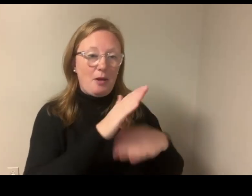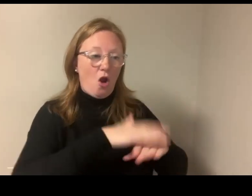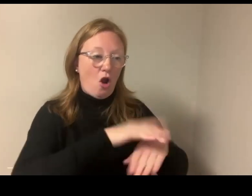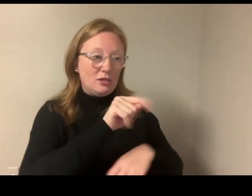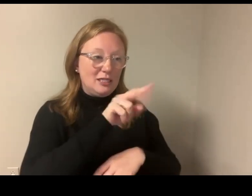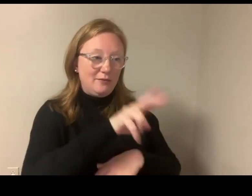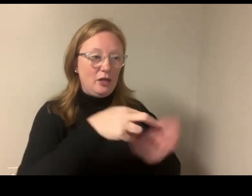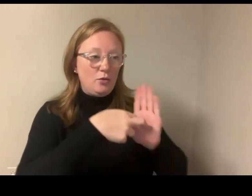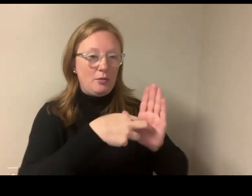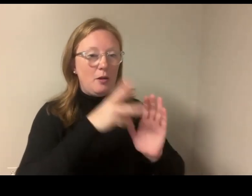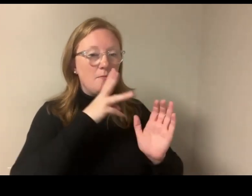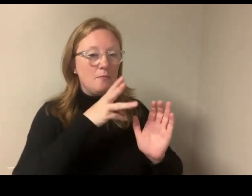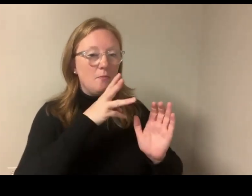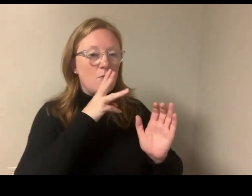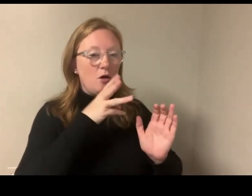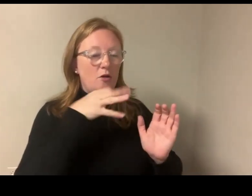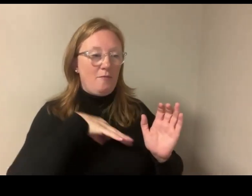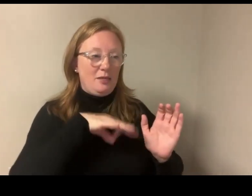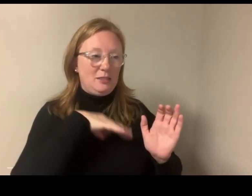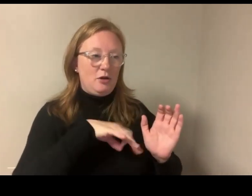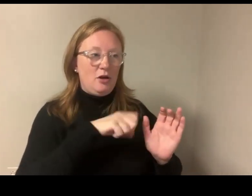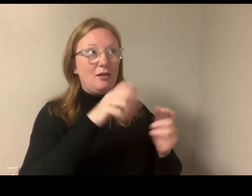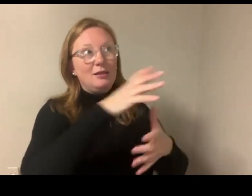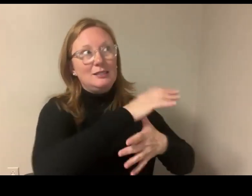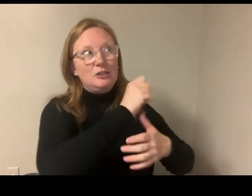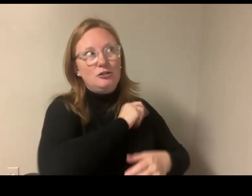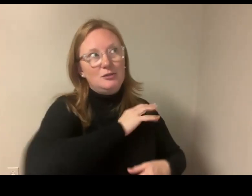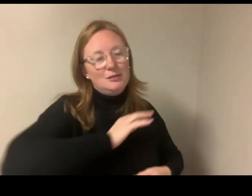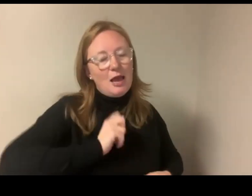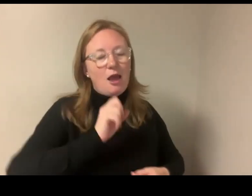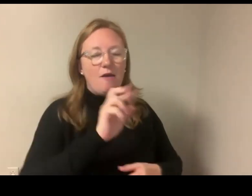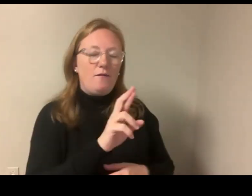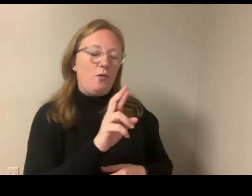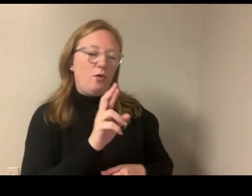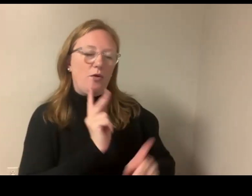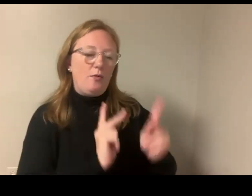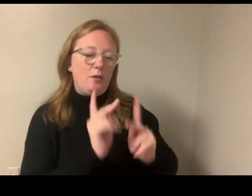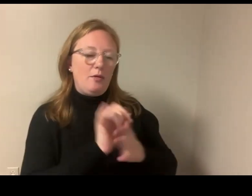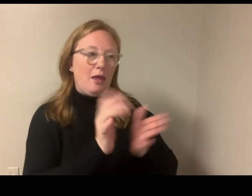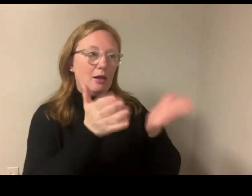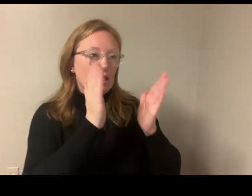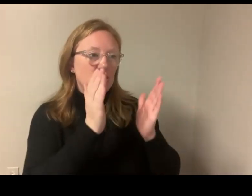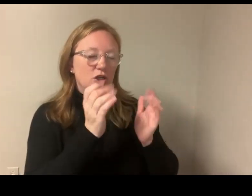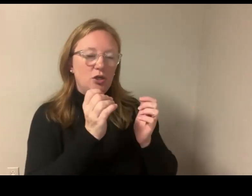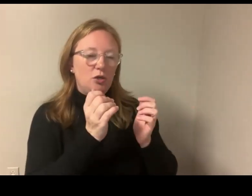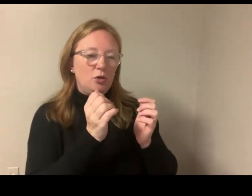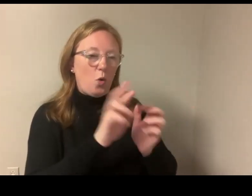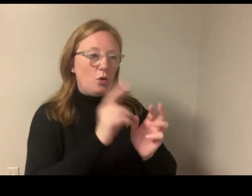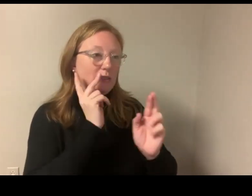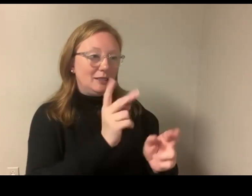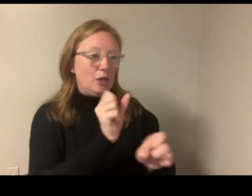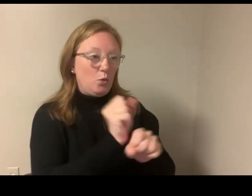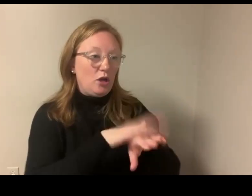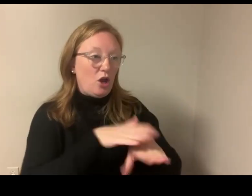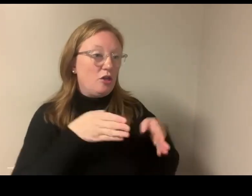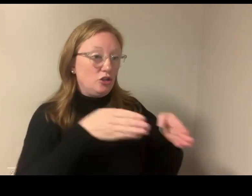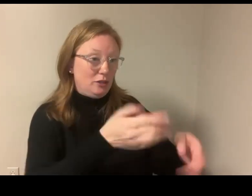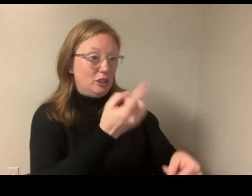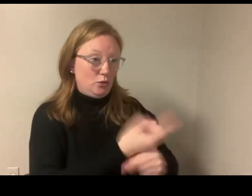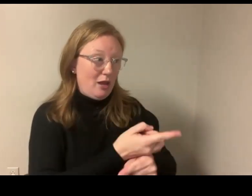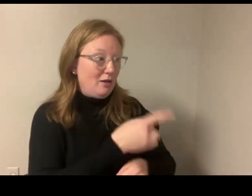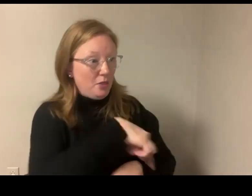representing Pittsburgh Water, or the senior staff, or those who sort of get the attention, or that are seen working in the streets, right?